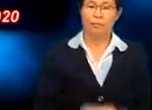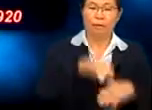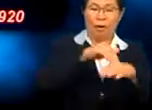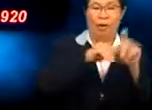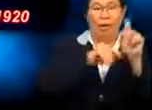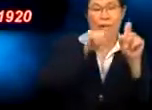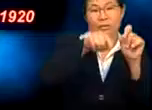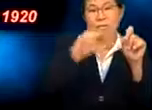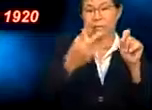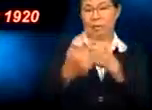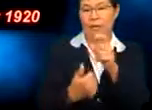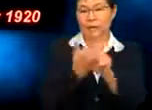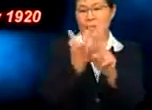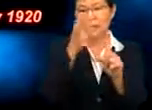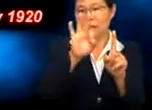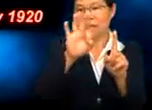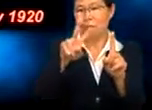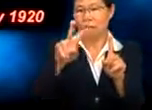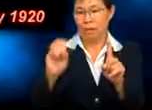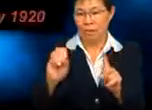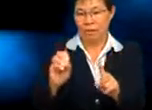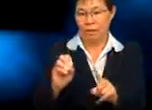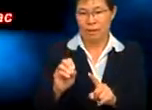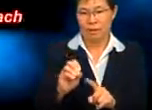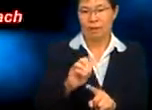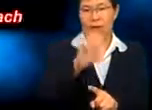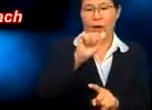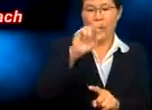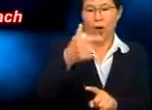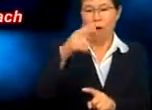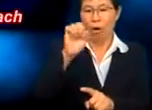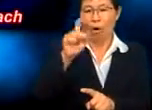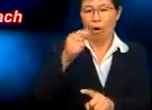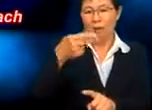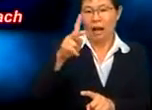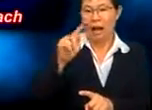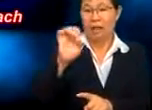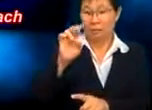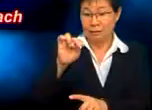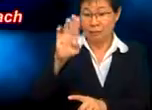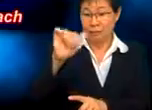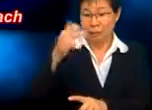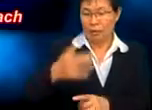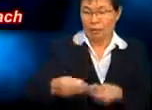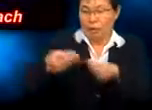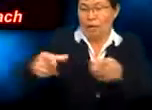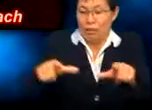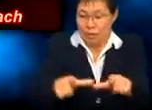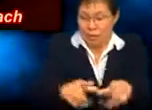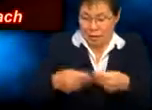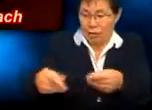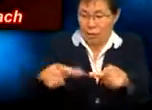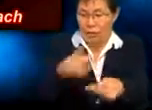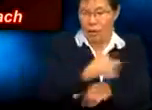On the 11th of February 1920, August Huttenbach was issued a license